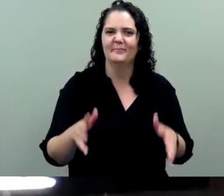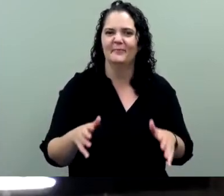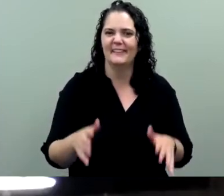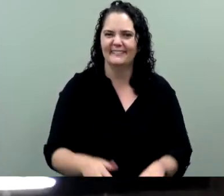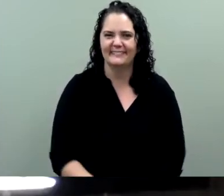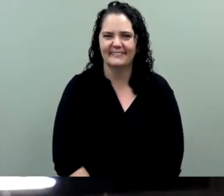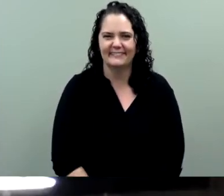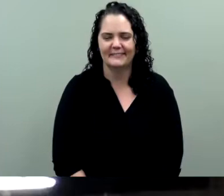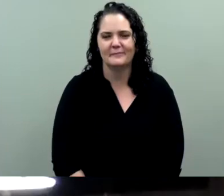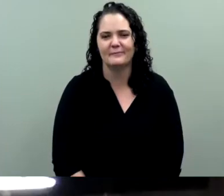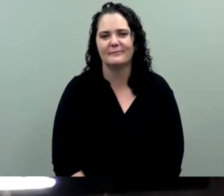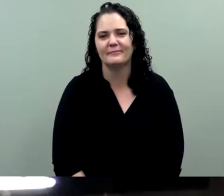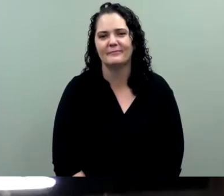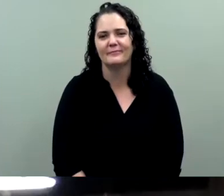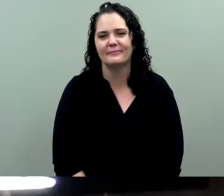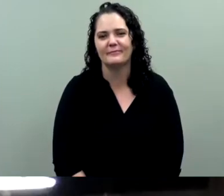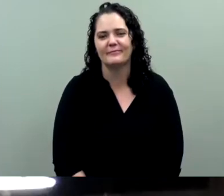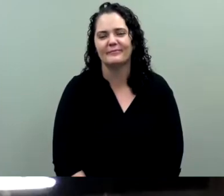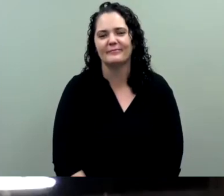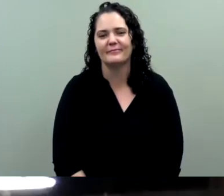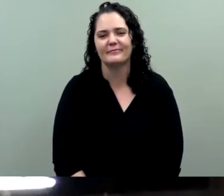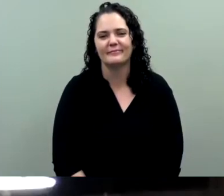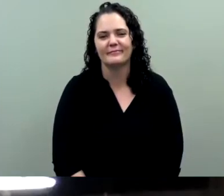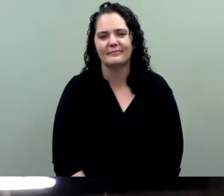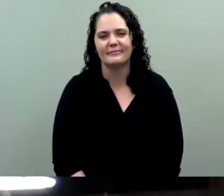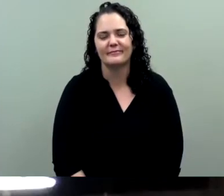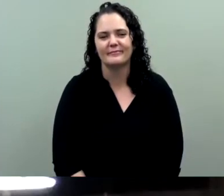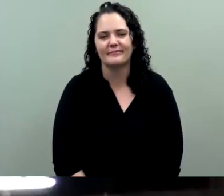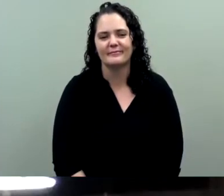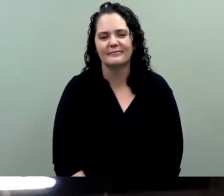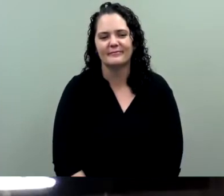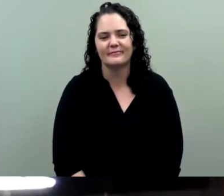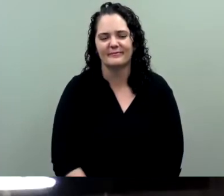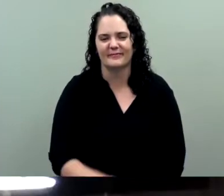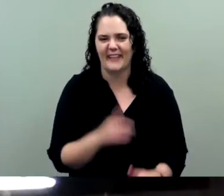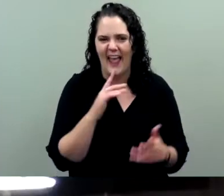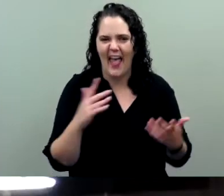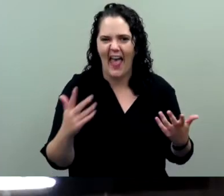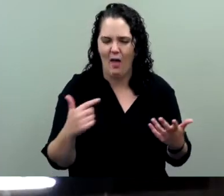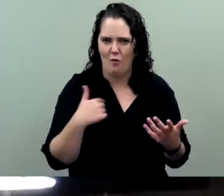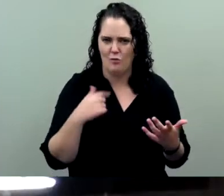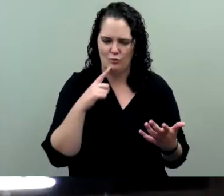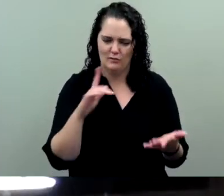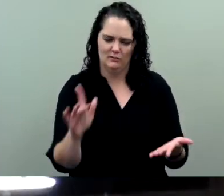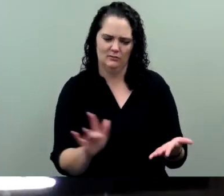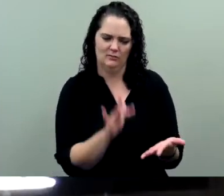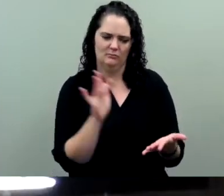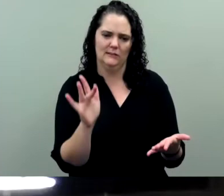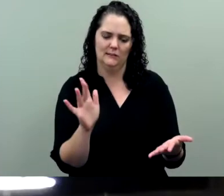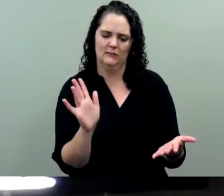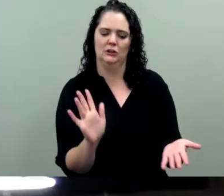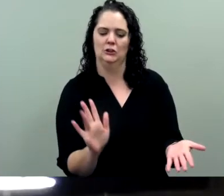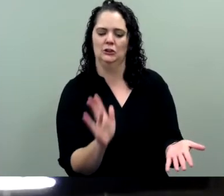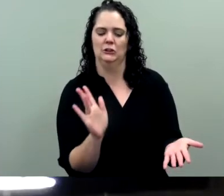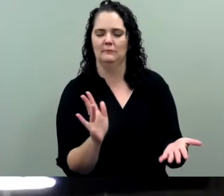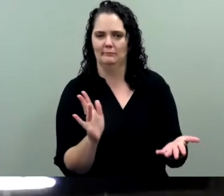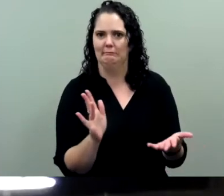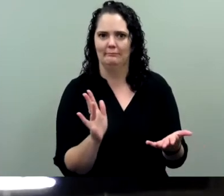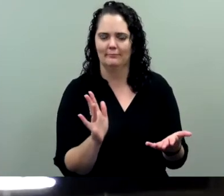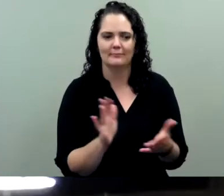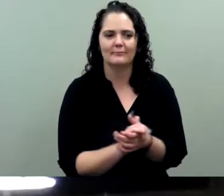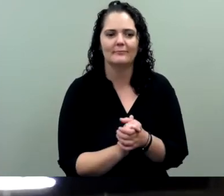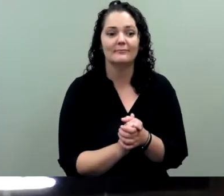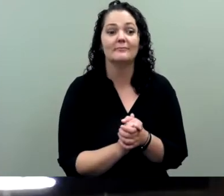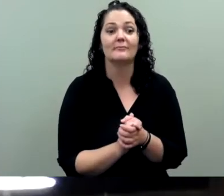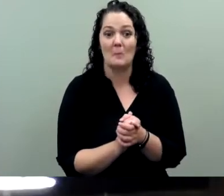will become, I'm not quite sure how I'm going to swipe the tablet to get back to our drawing here, but I'll figure that out. All right, there we go.